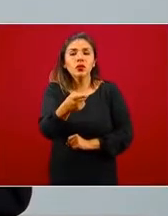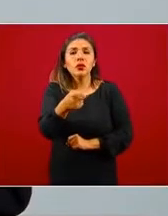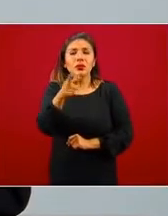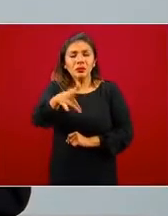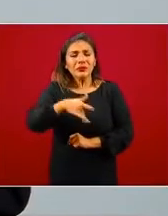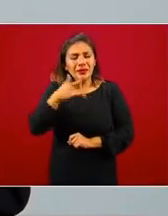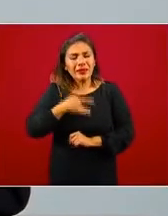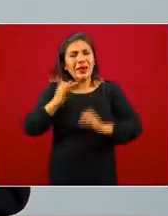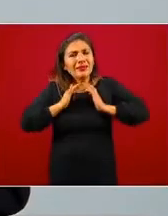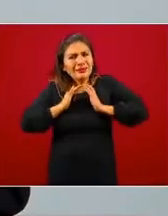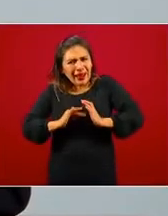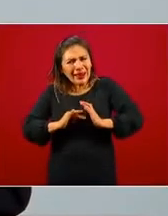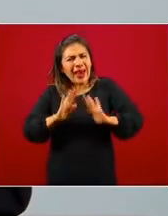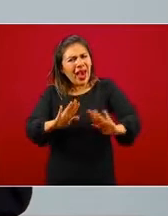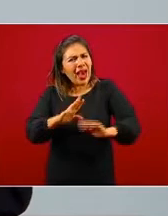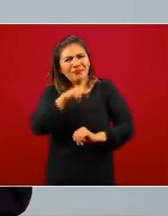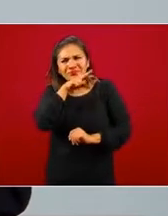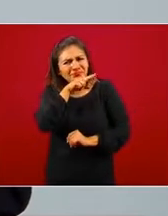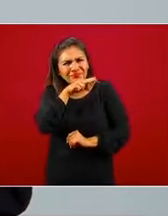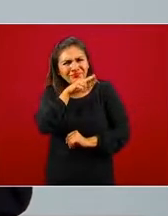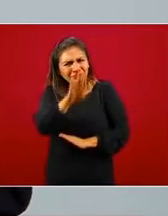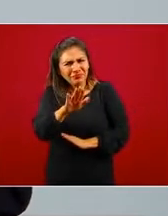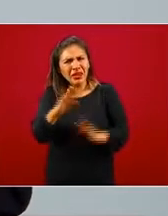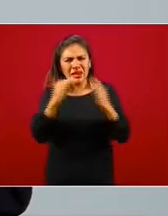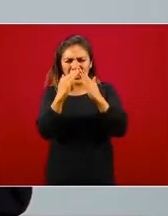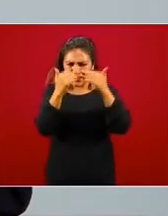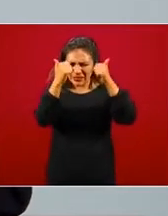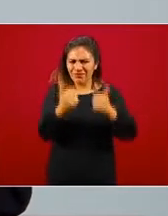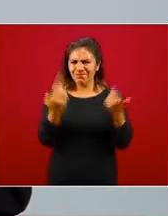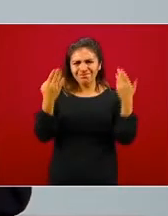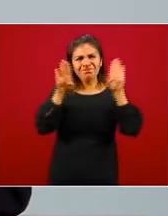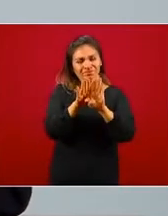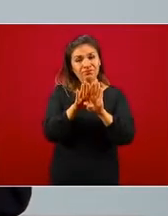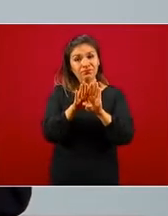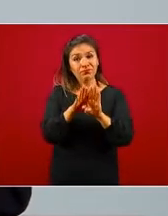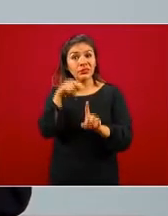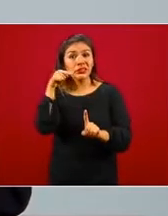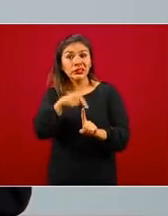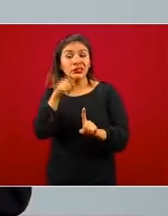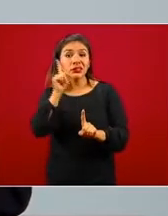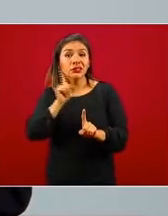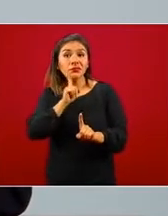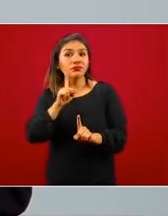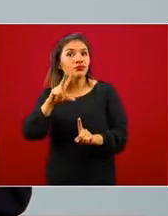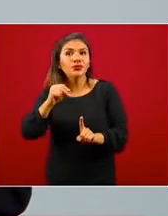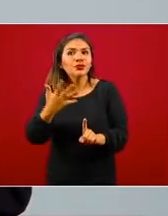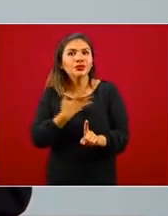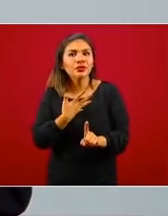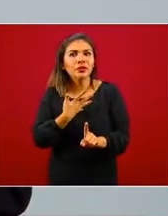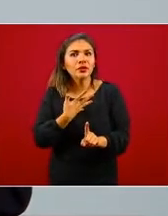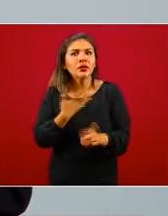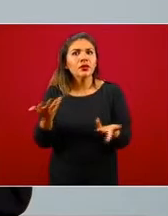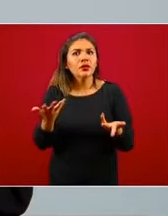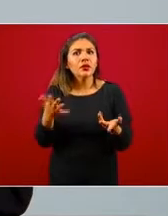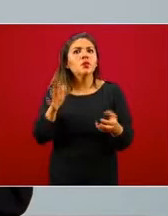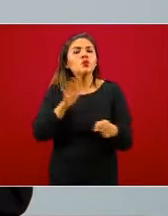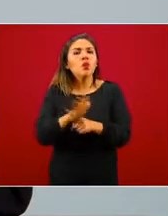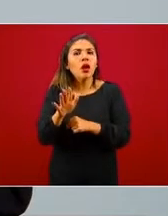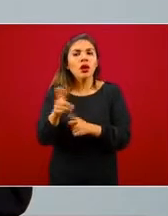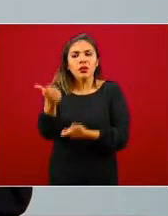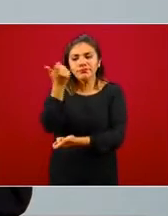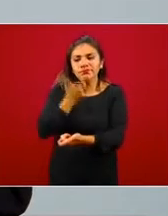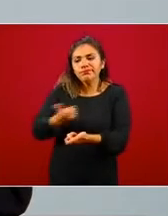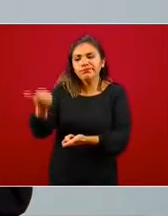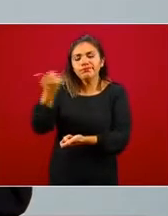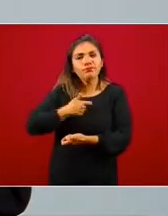way to say to you, be calm, stay at home. You can't say that to them. They don't